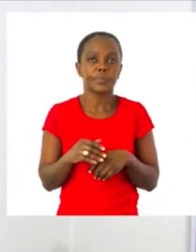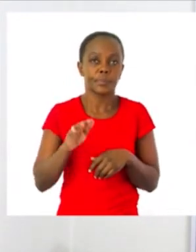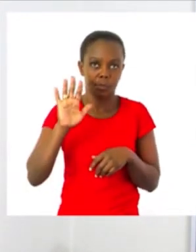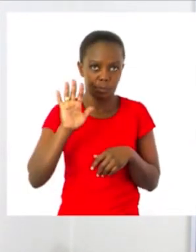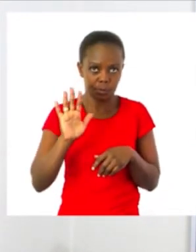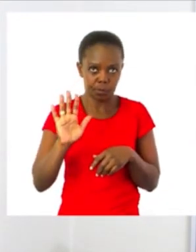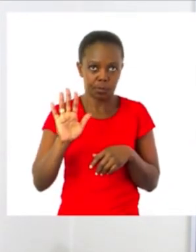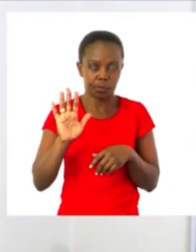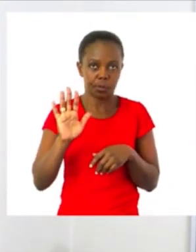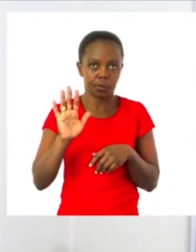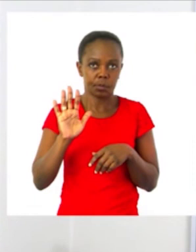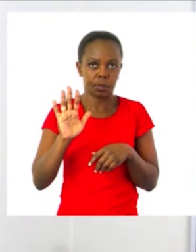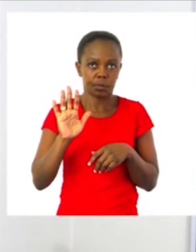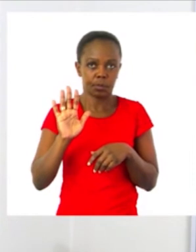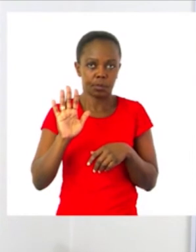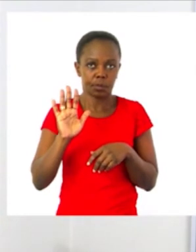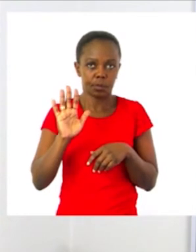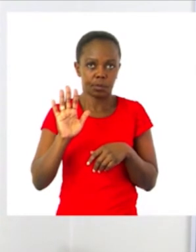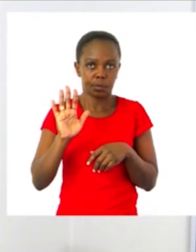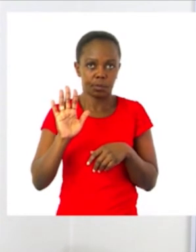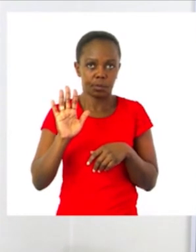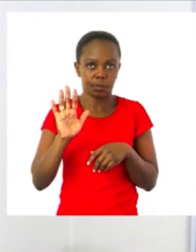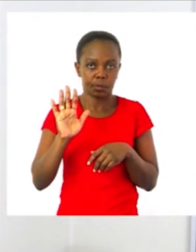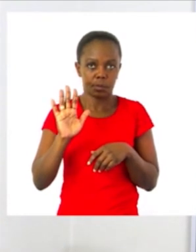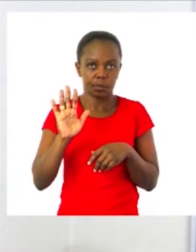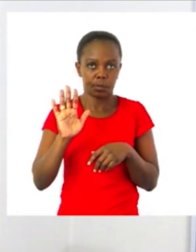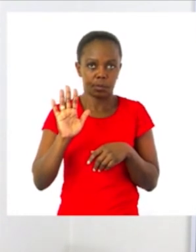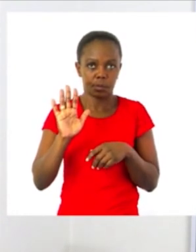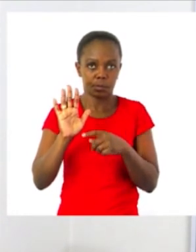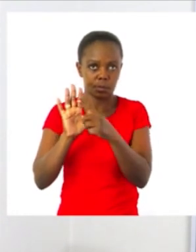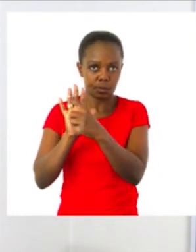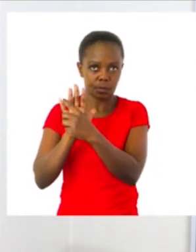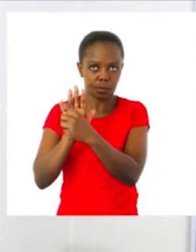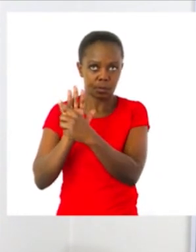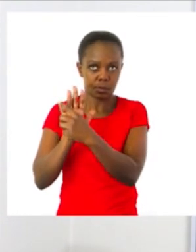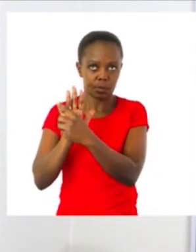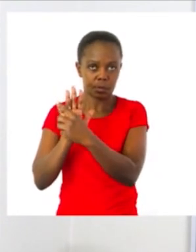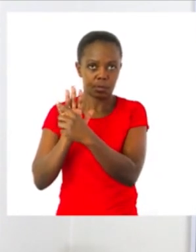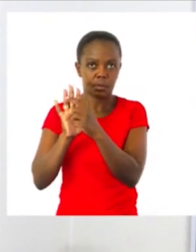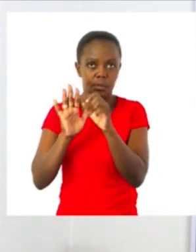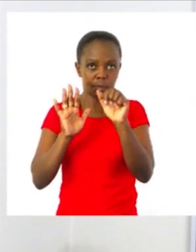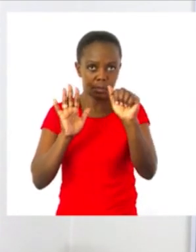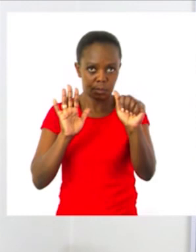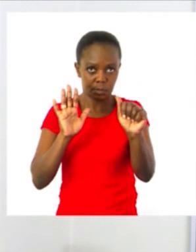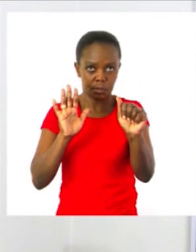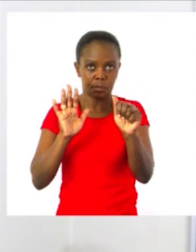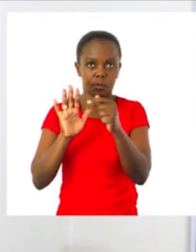hand, just like in the book, and then let's follow A for